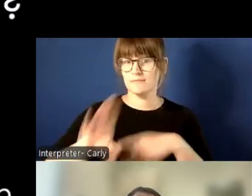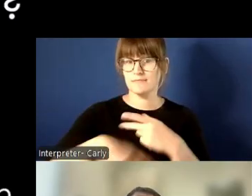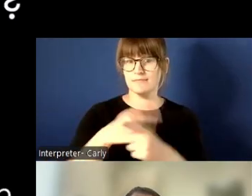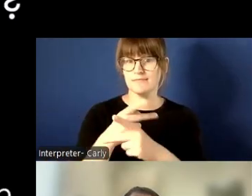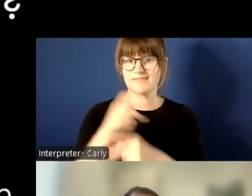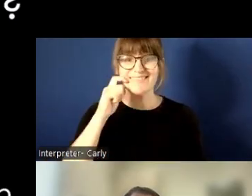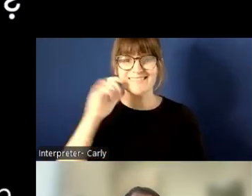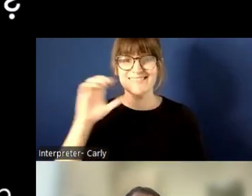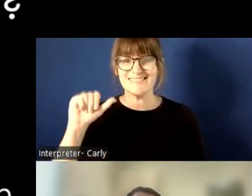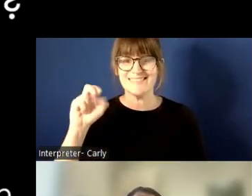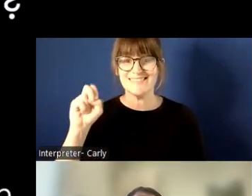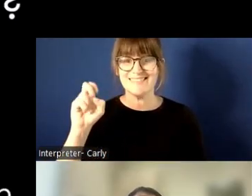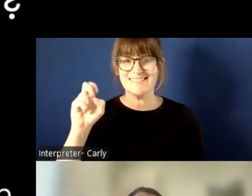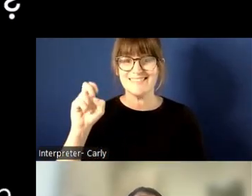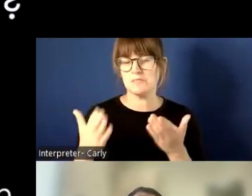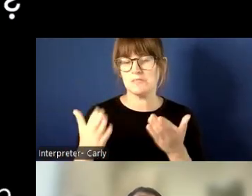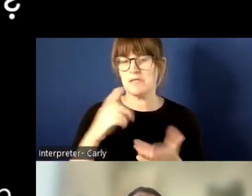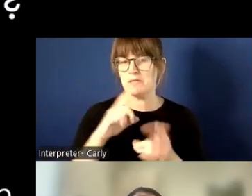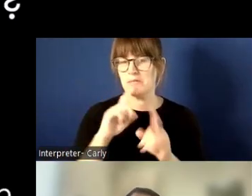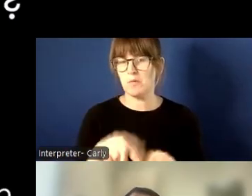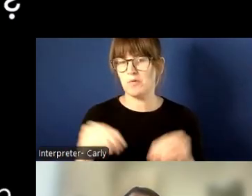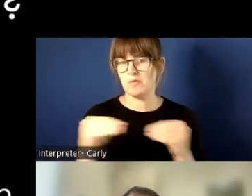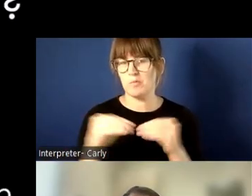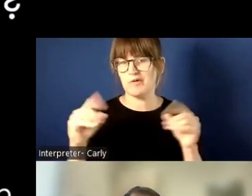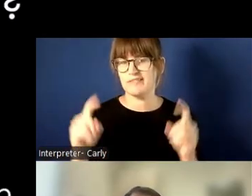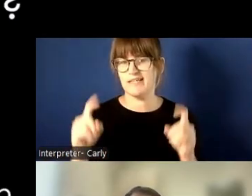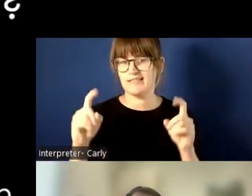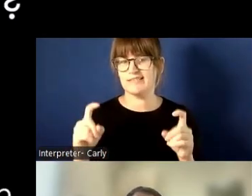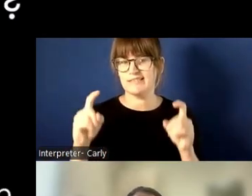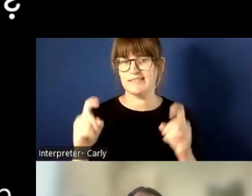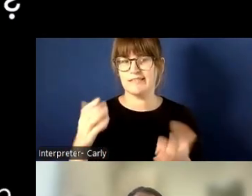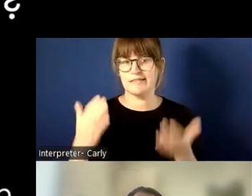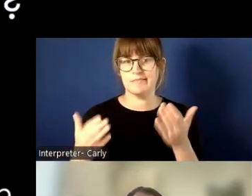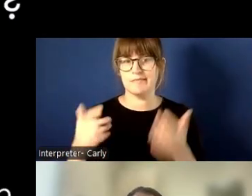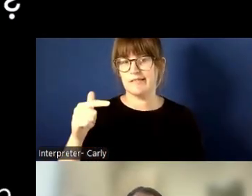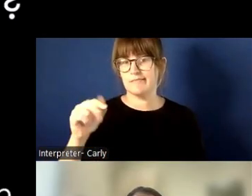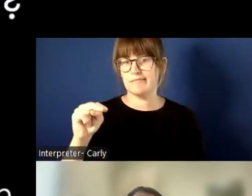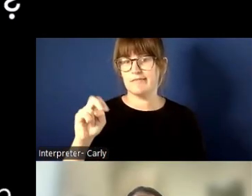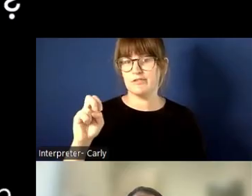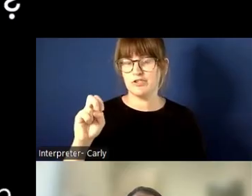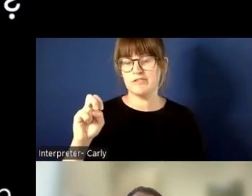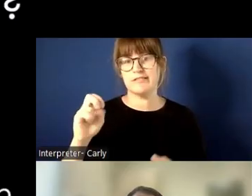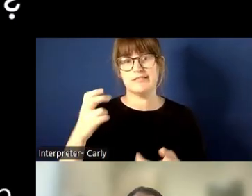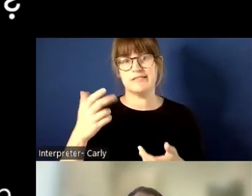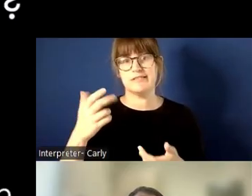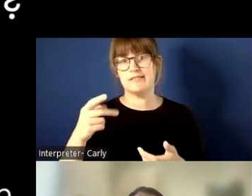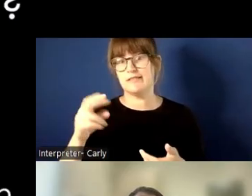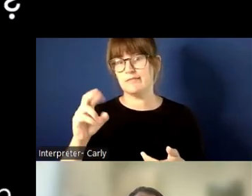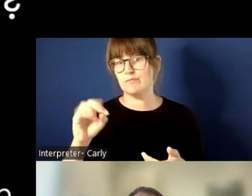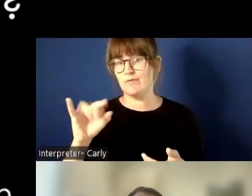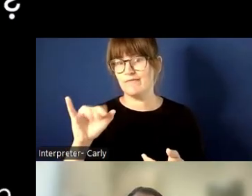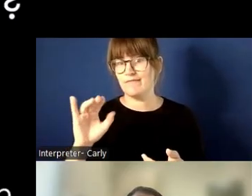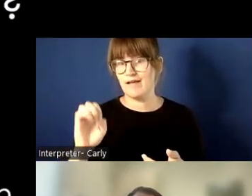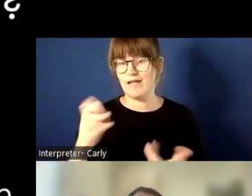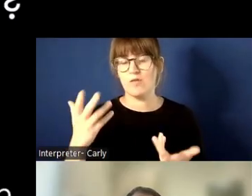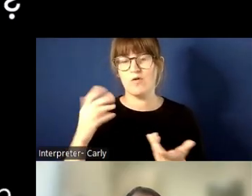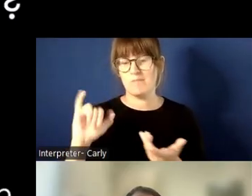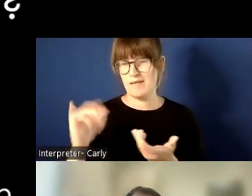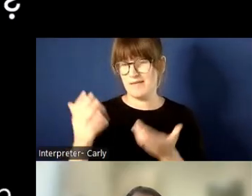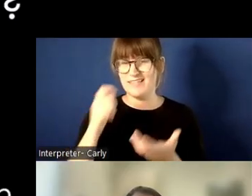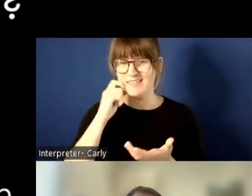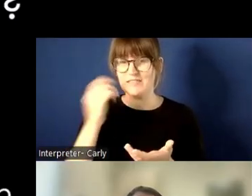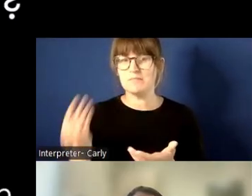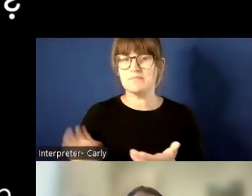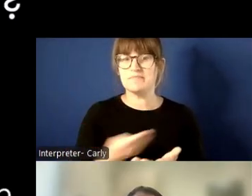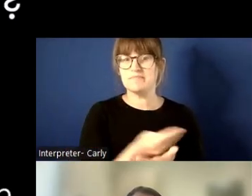order additional testing. This can include gene expression profiling. So sometimes we'll take some of the tissue we removed and send it out for what's called Castle